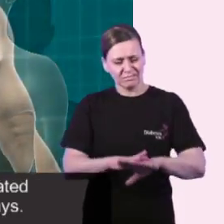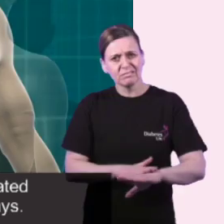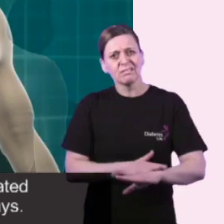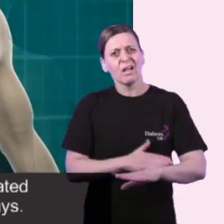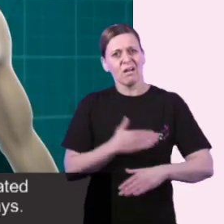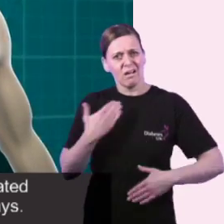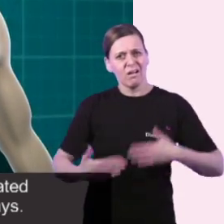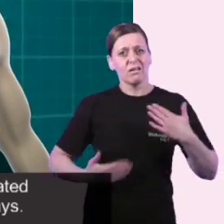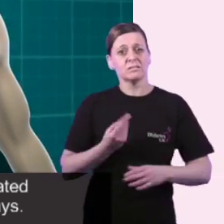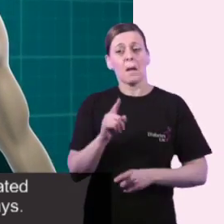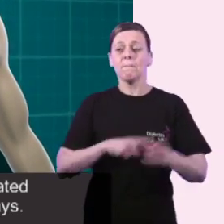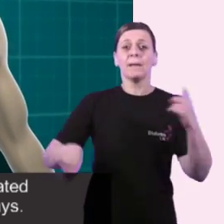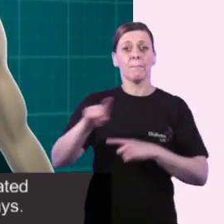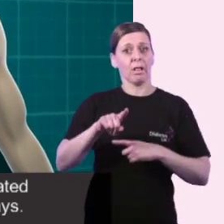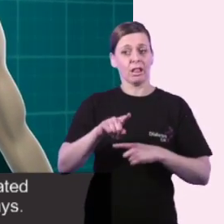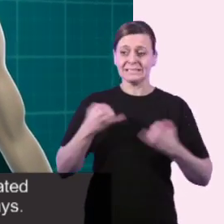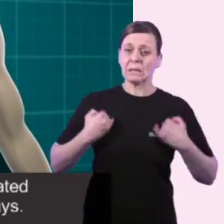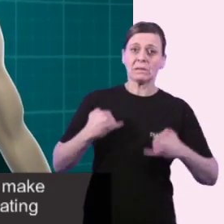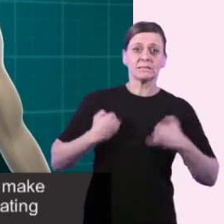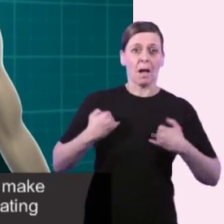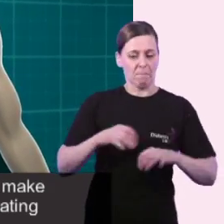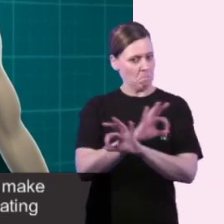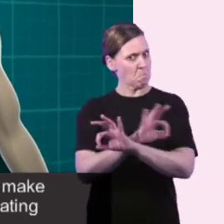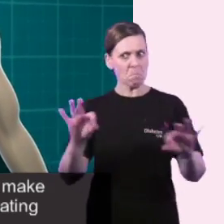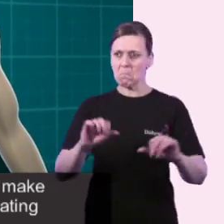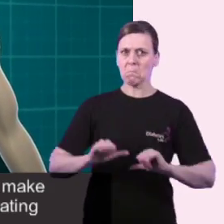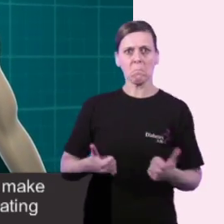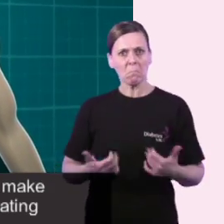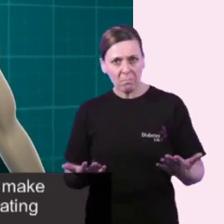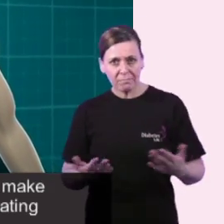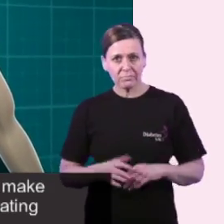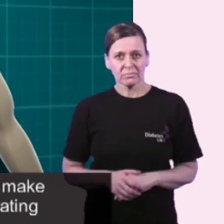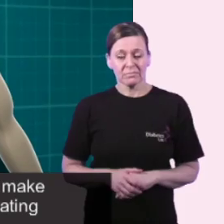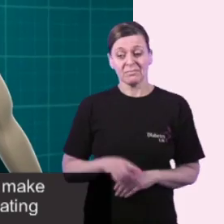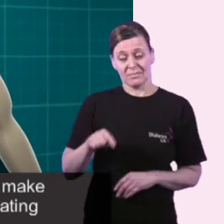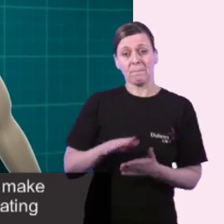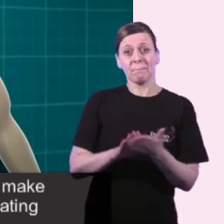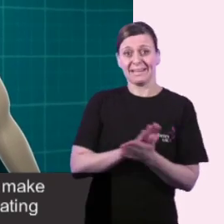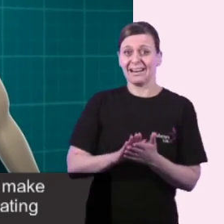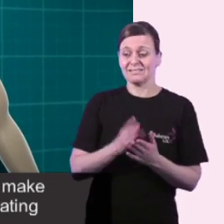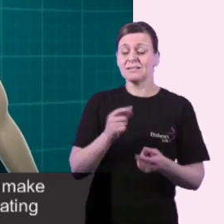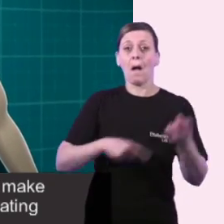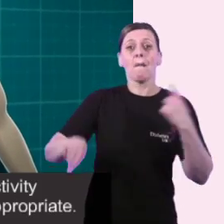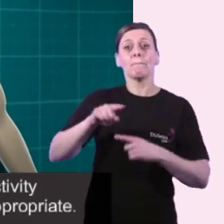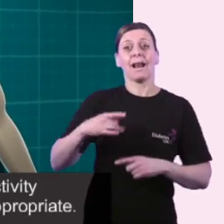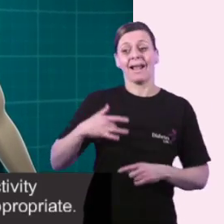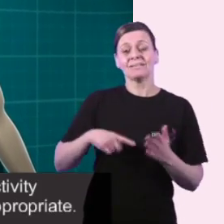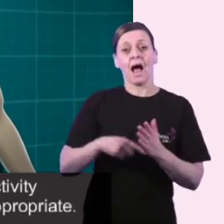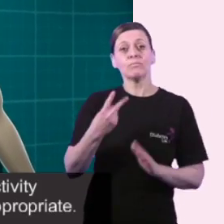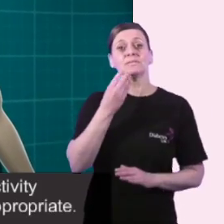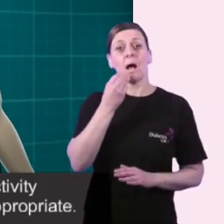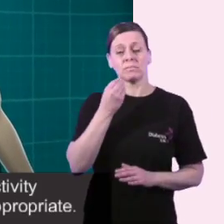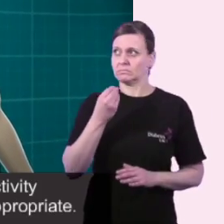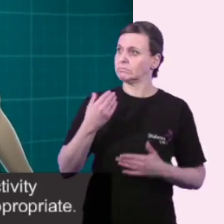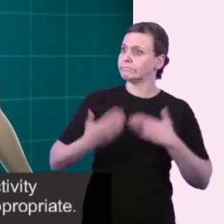diabetes can be treated in a number of different ways. Initially it may be sufficient to make changes to the food you're eating and to take extra physical